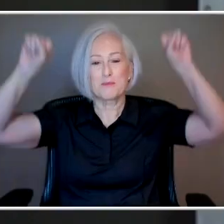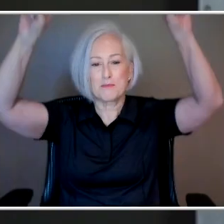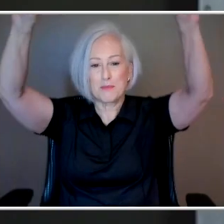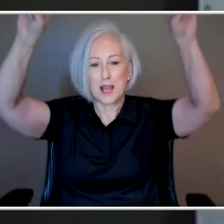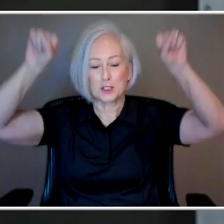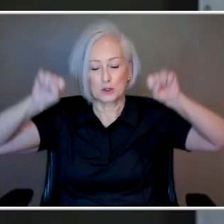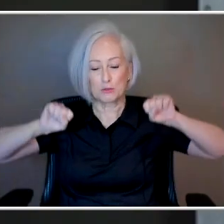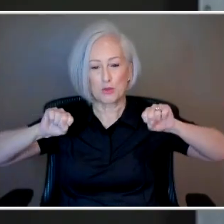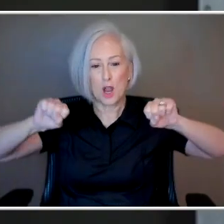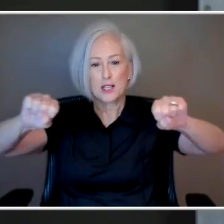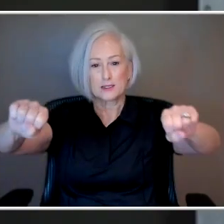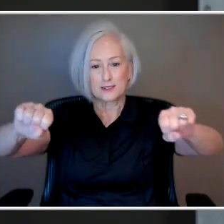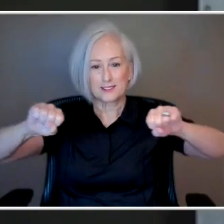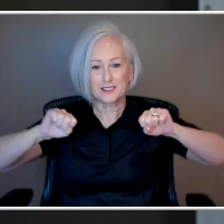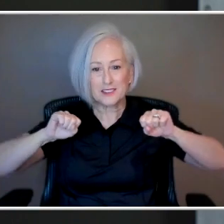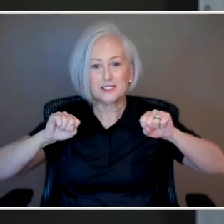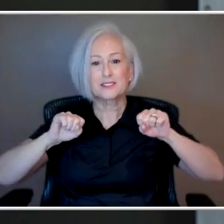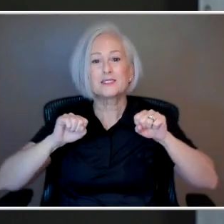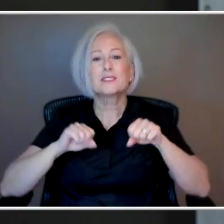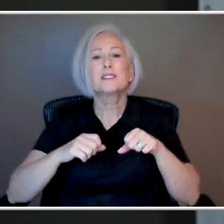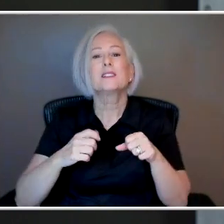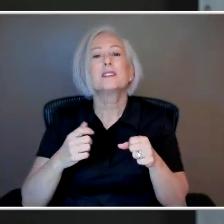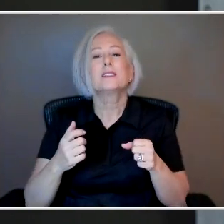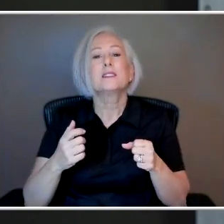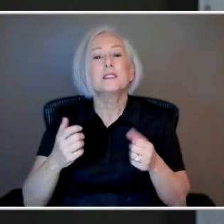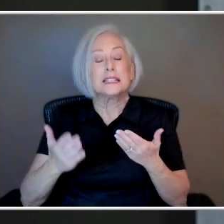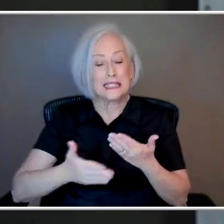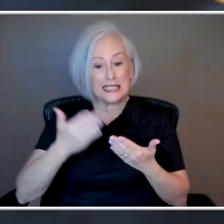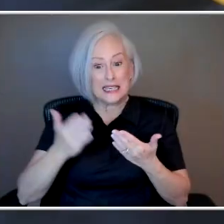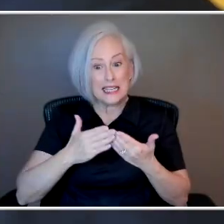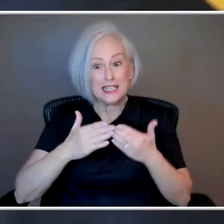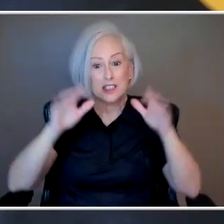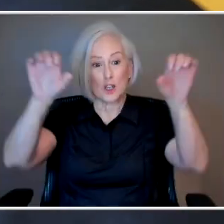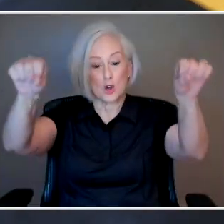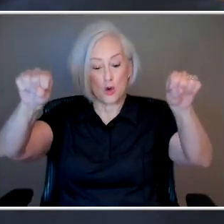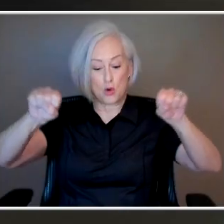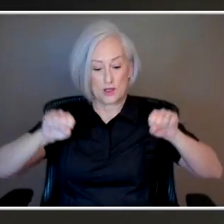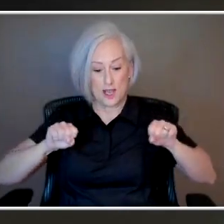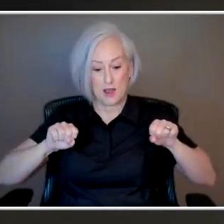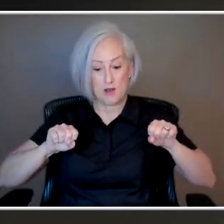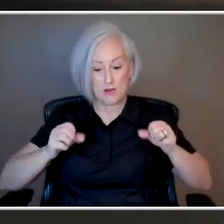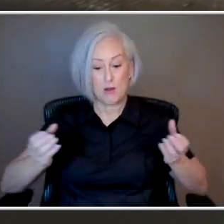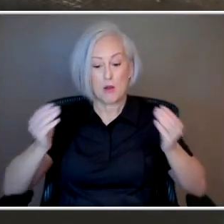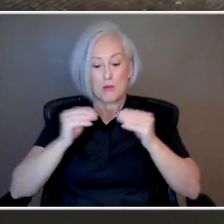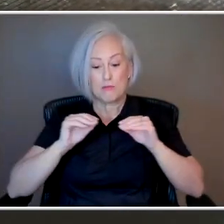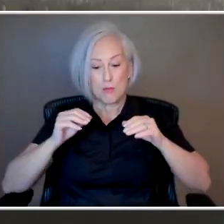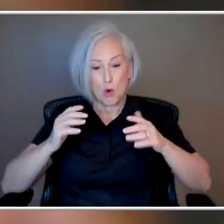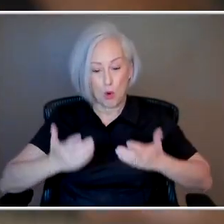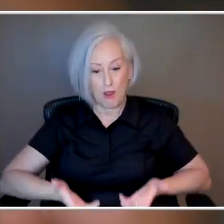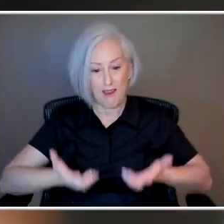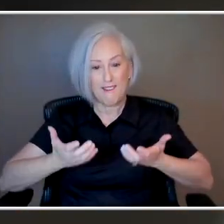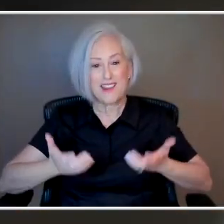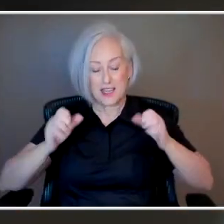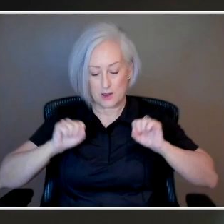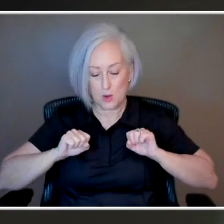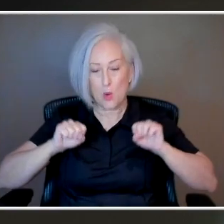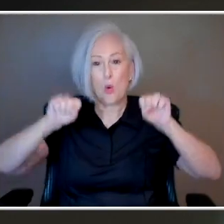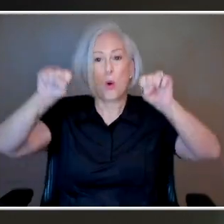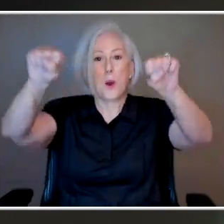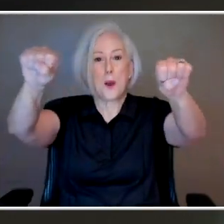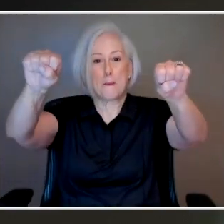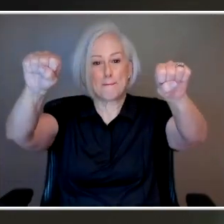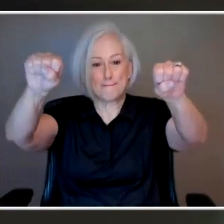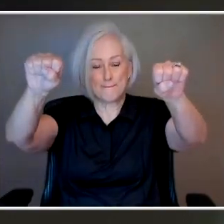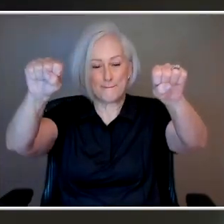lighter as you go down. On the way up, it gets heavier. 1, 2, 3. So this is what this simulates. Coming up down the line of